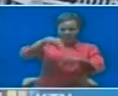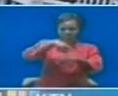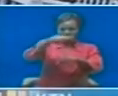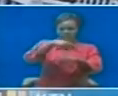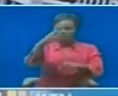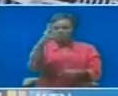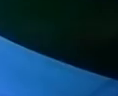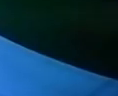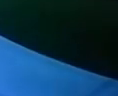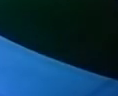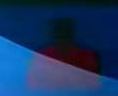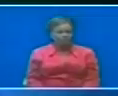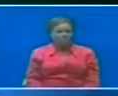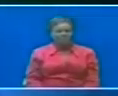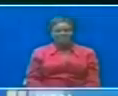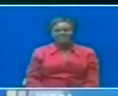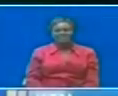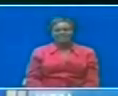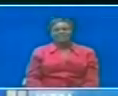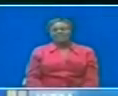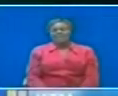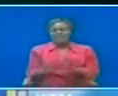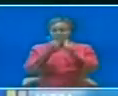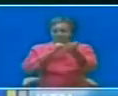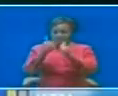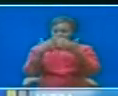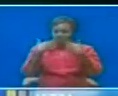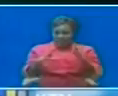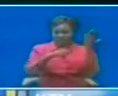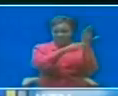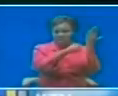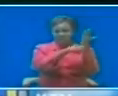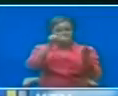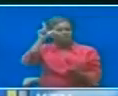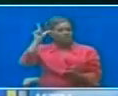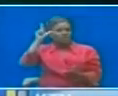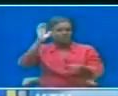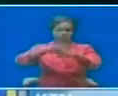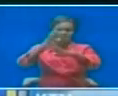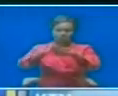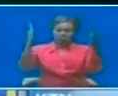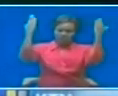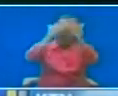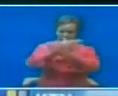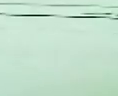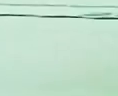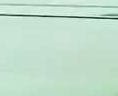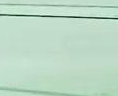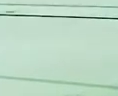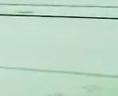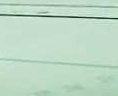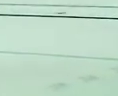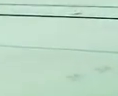and 24 seconds. And that's your sports tonight. I'm Lane Washira. Do have a good night. Enjoy the rest of your viewing.